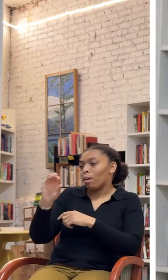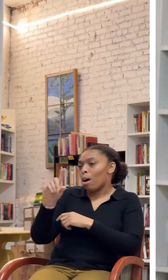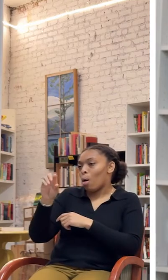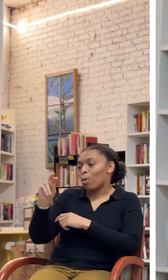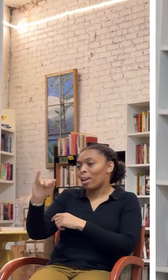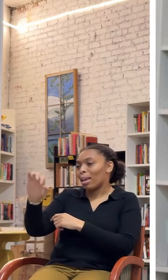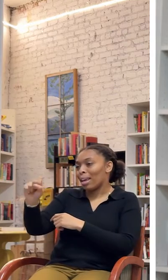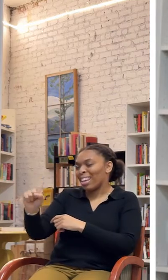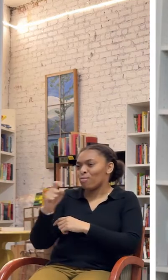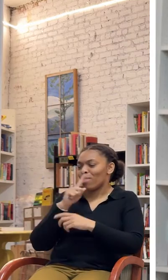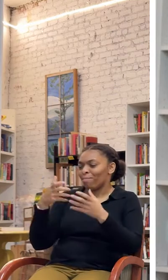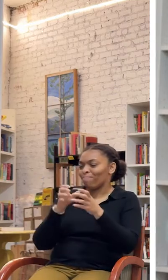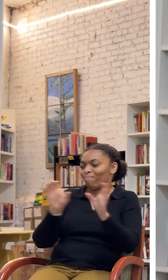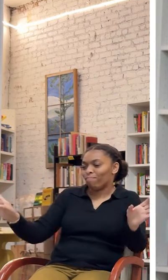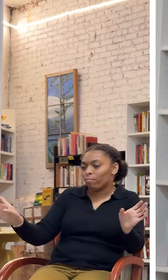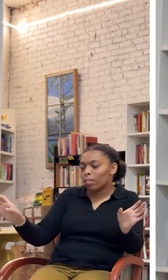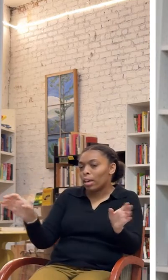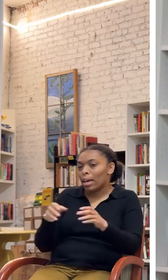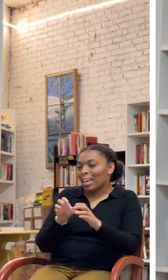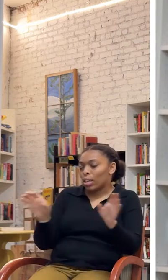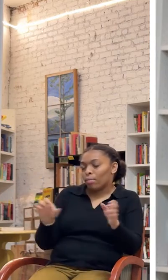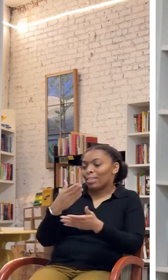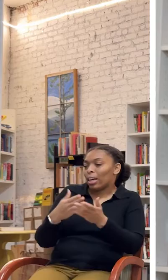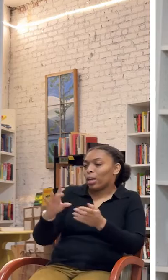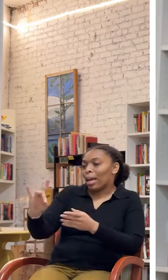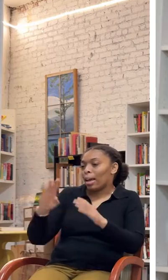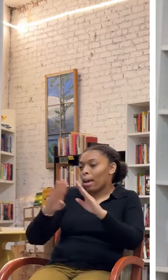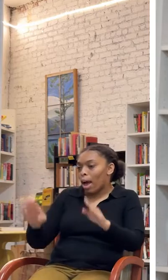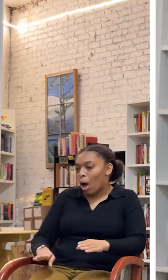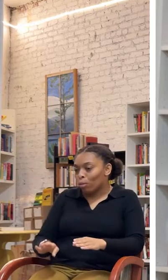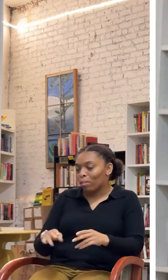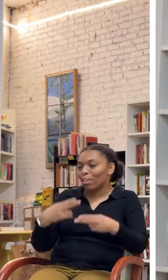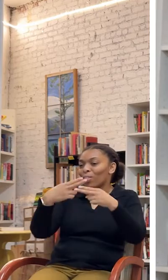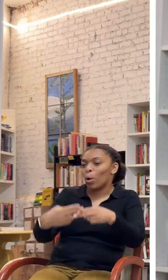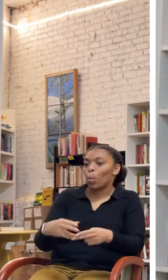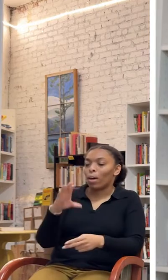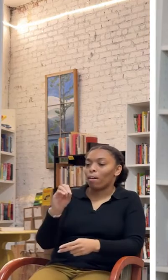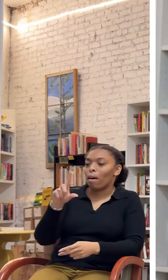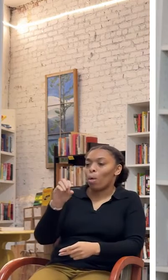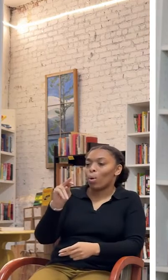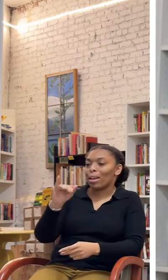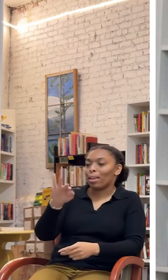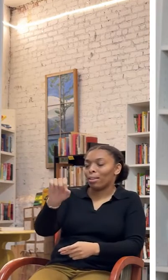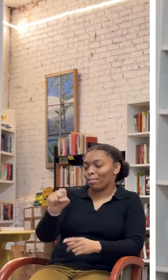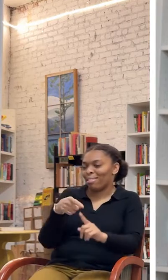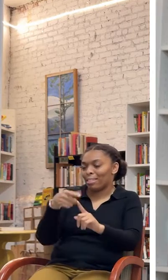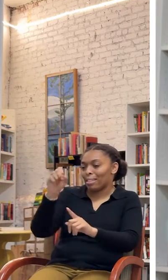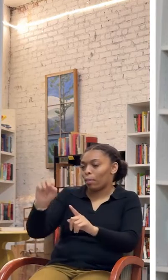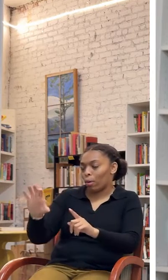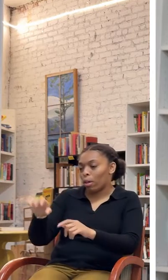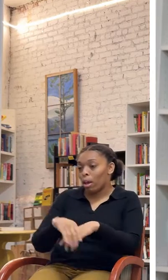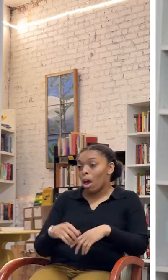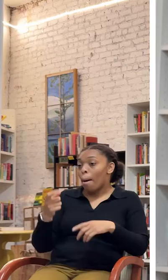that they're segregated, you know, there's Section 8 housing is called the colonies. But we did a back